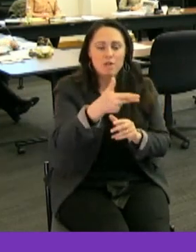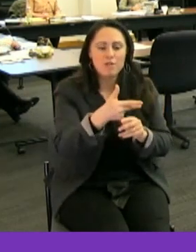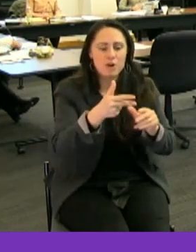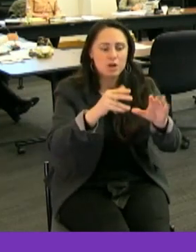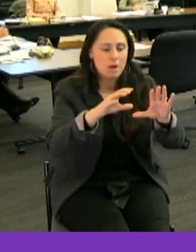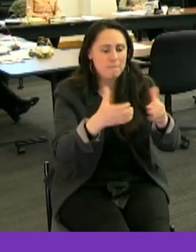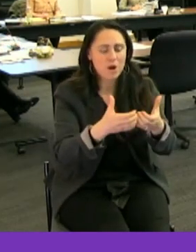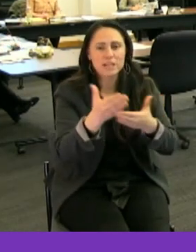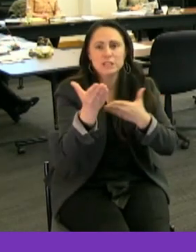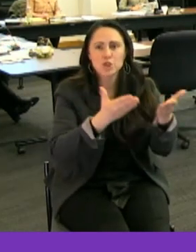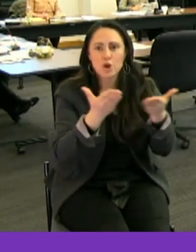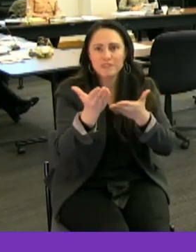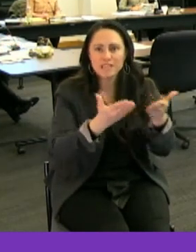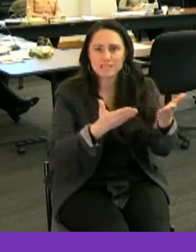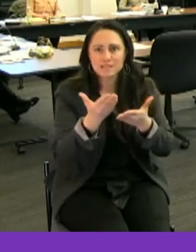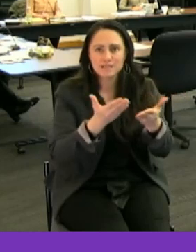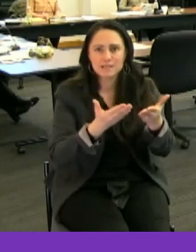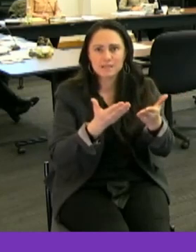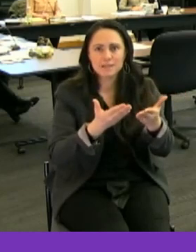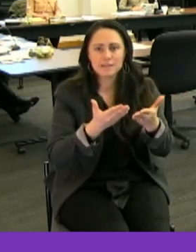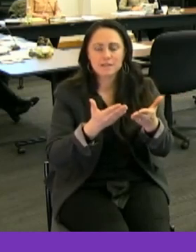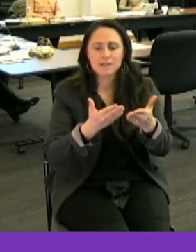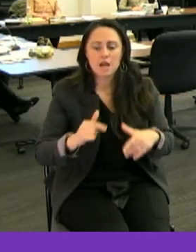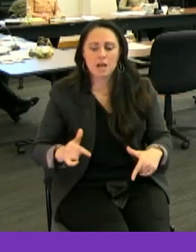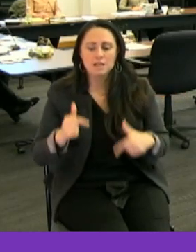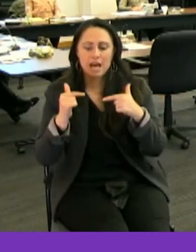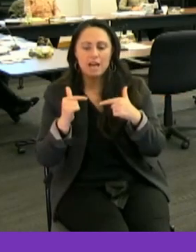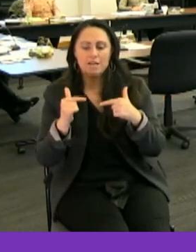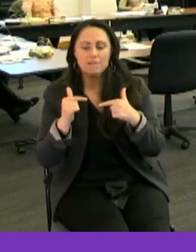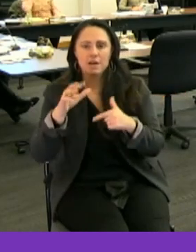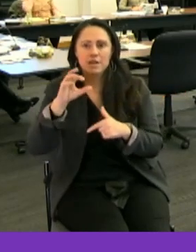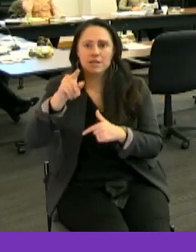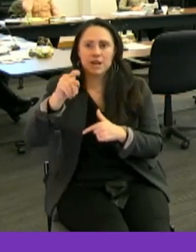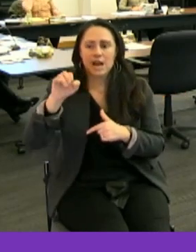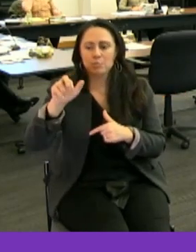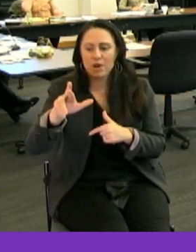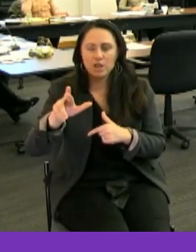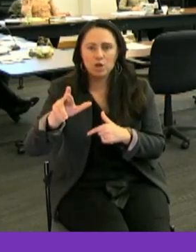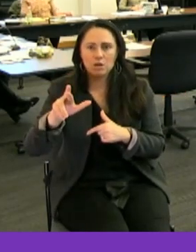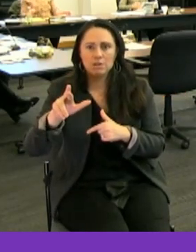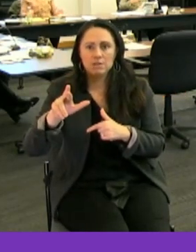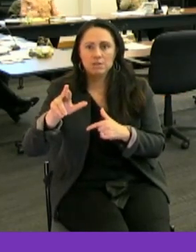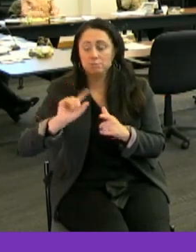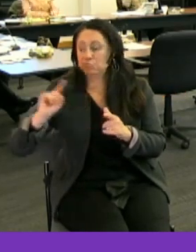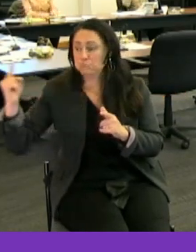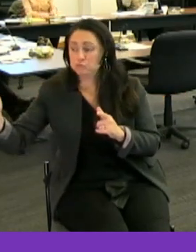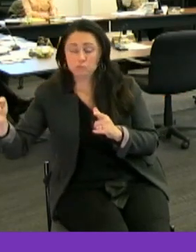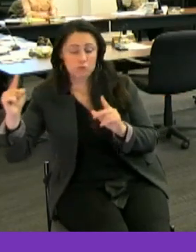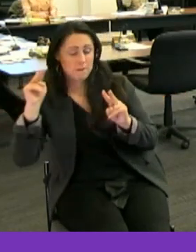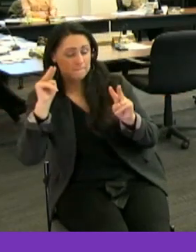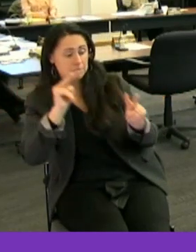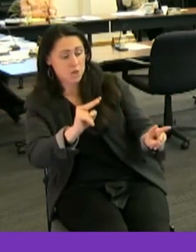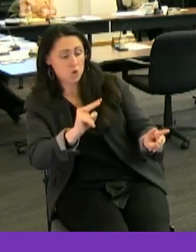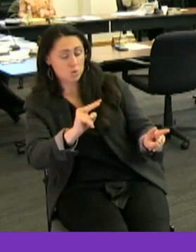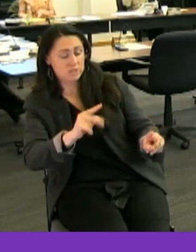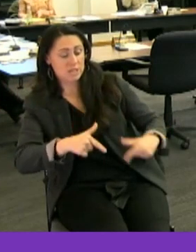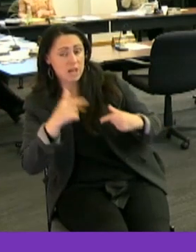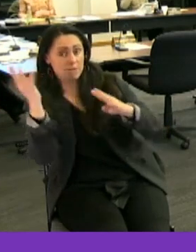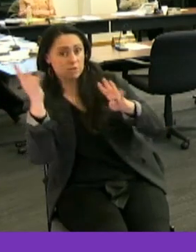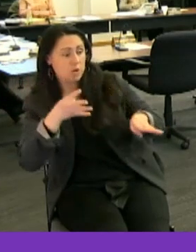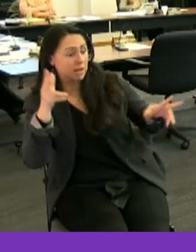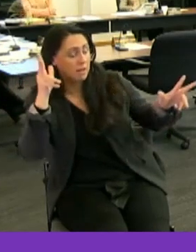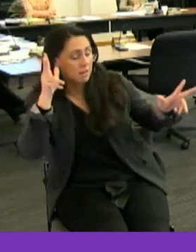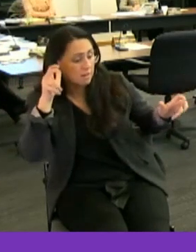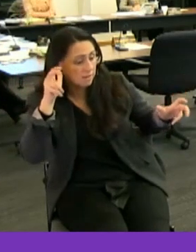third-party service. A live operator remotely views our live stream of the meeting, listens